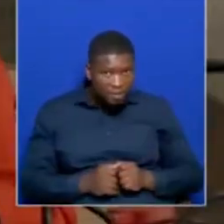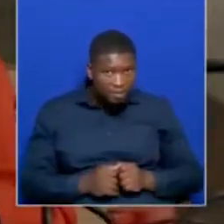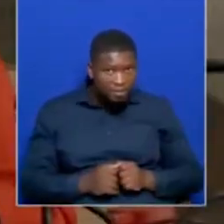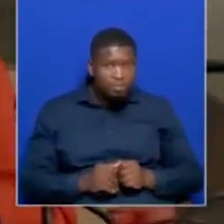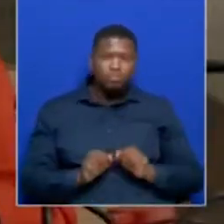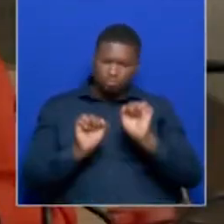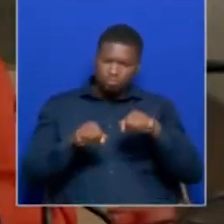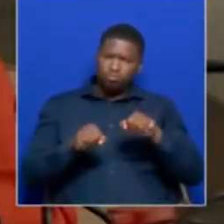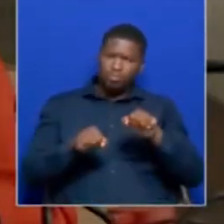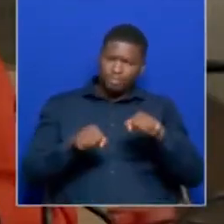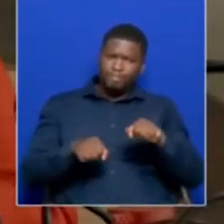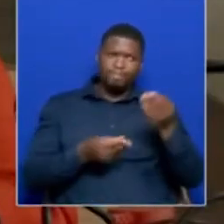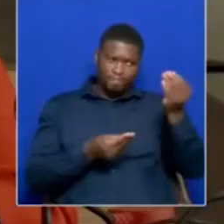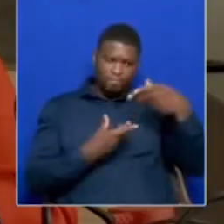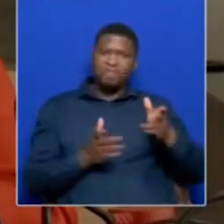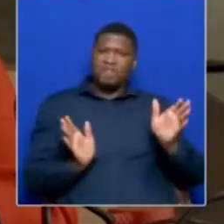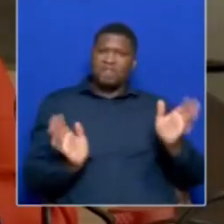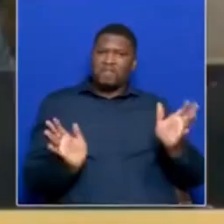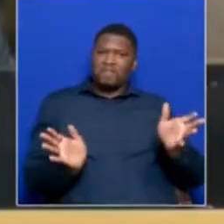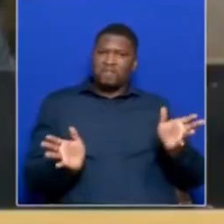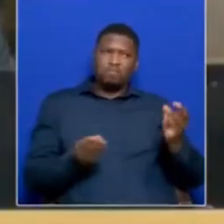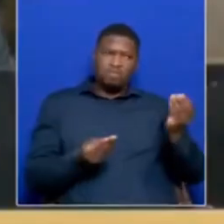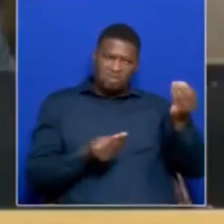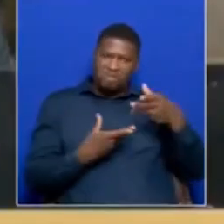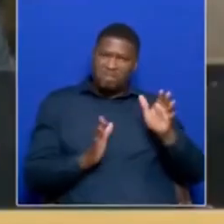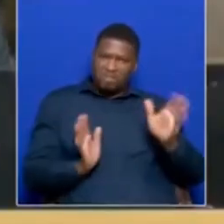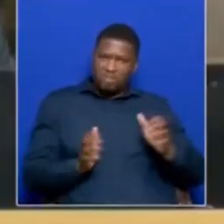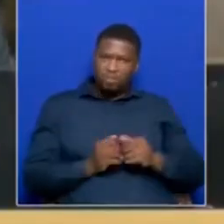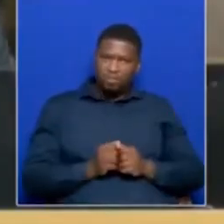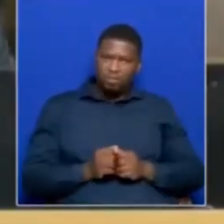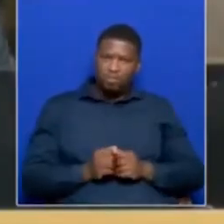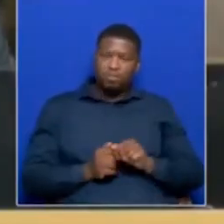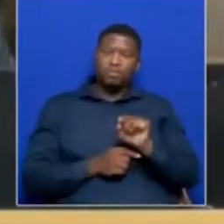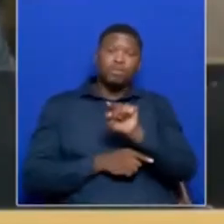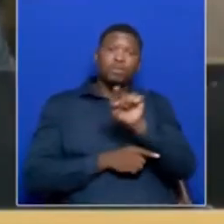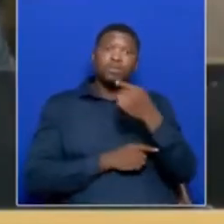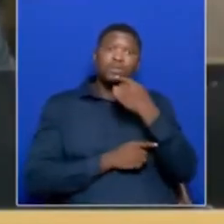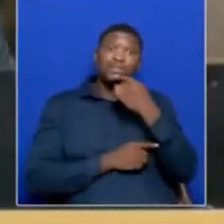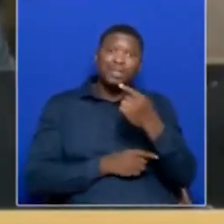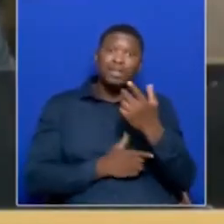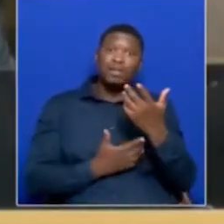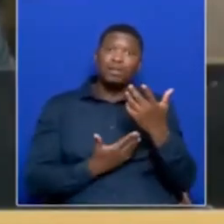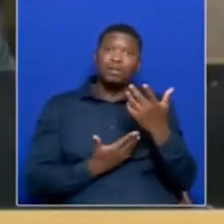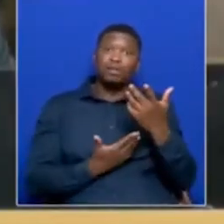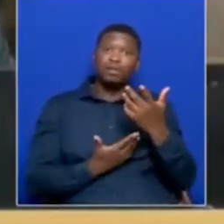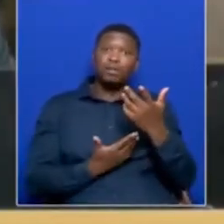Yes. And you yes, say, that's correct. and you say these people were your superiors.